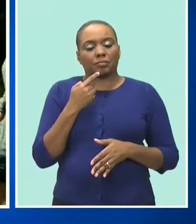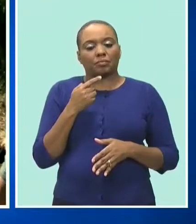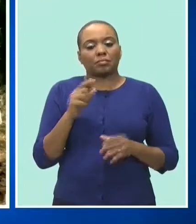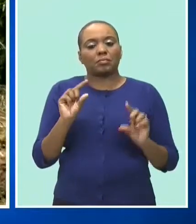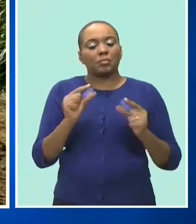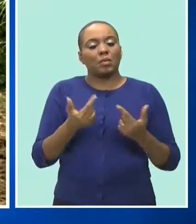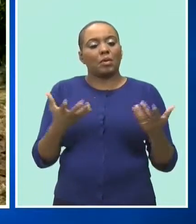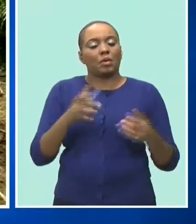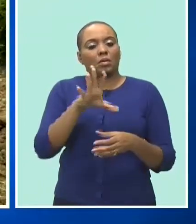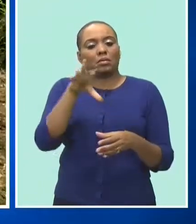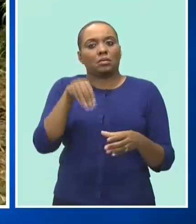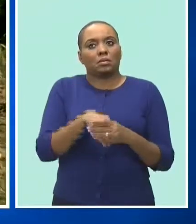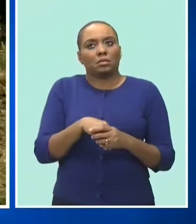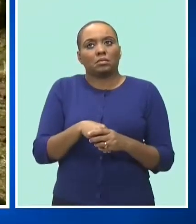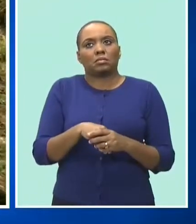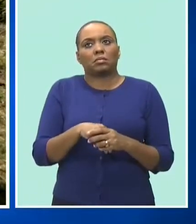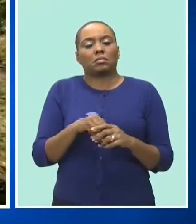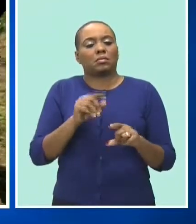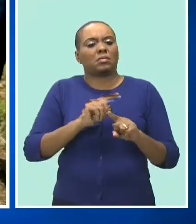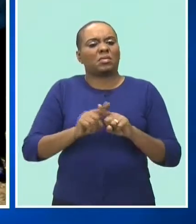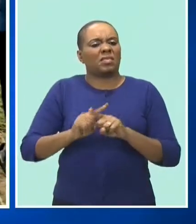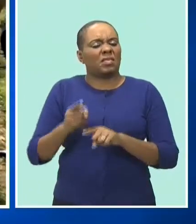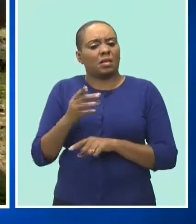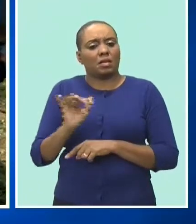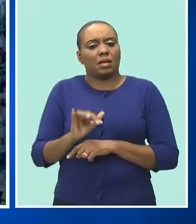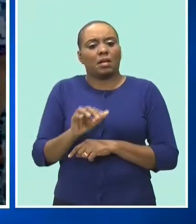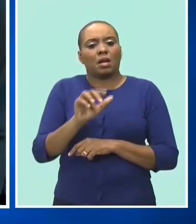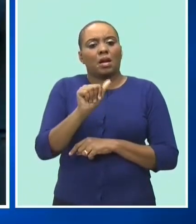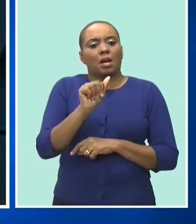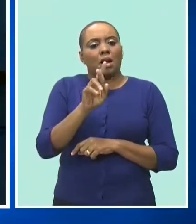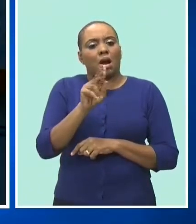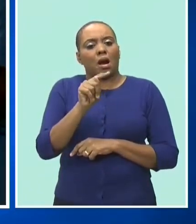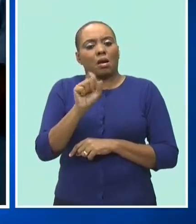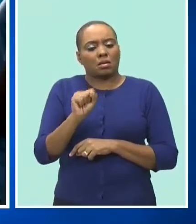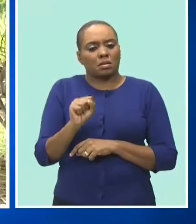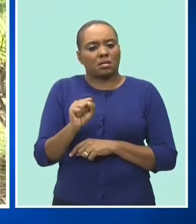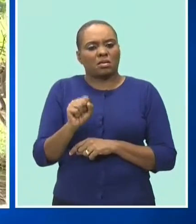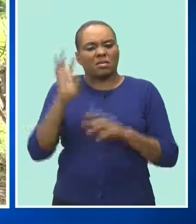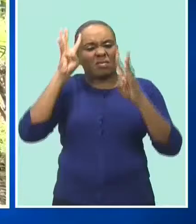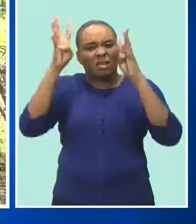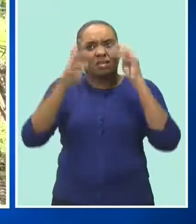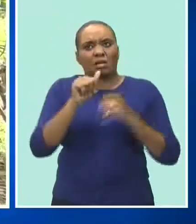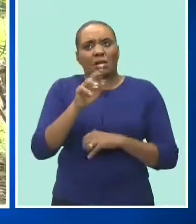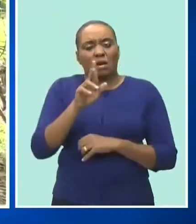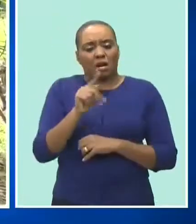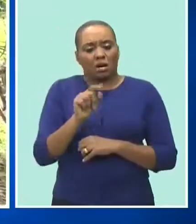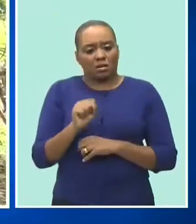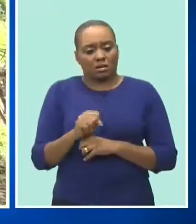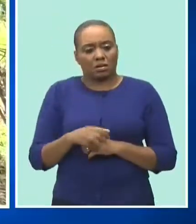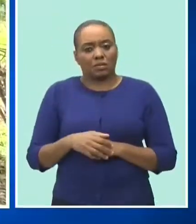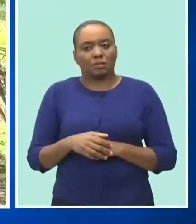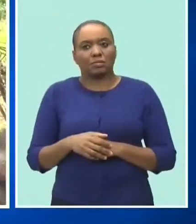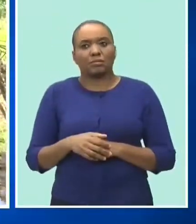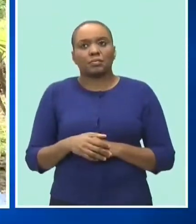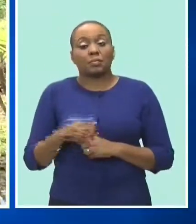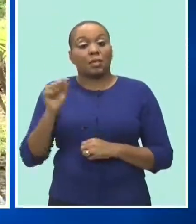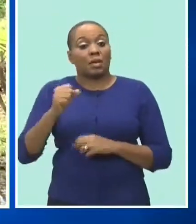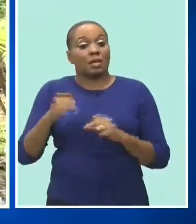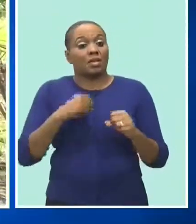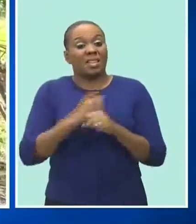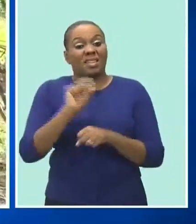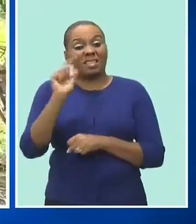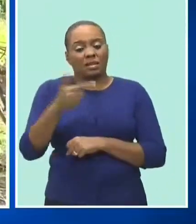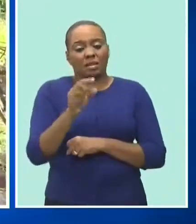to incorporating the arts in its regenerative projects. This year, we are going to do the Climate Summit, which will be later in March, but we've taken